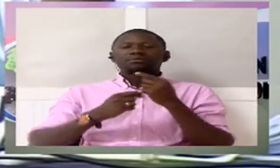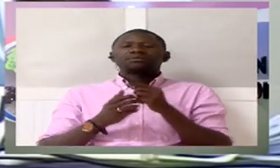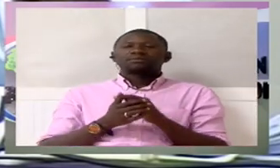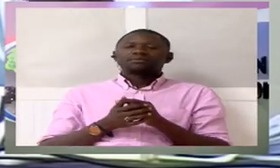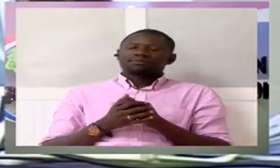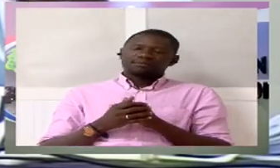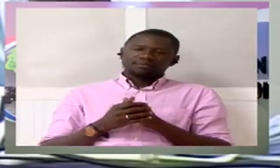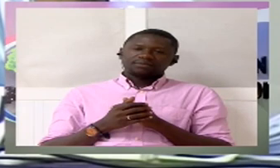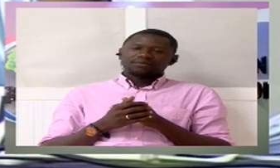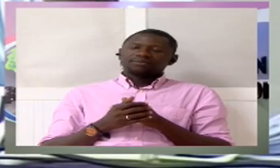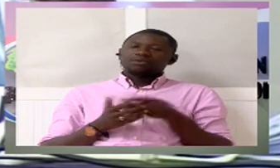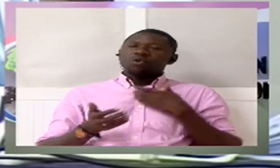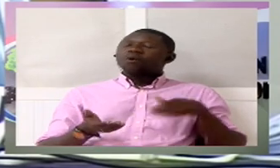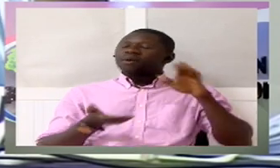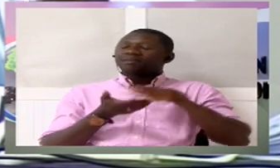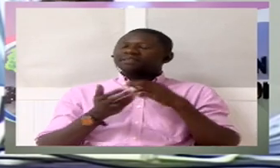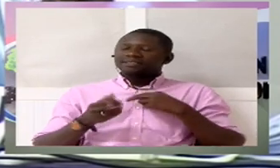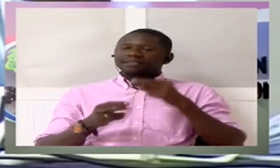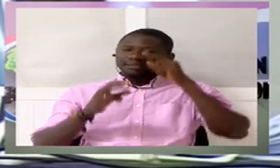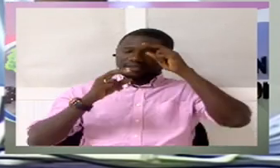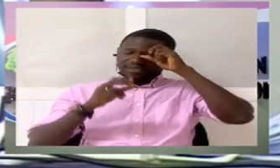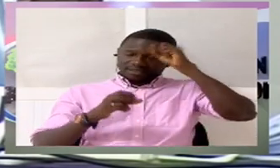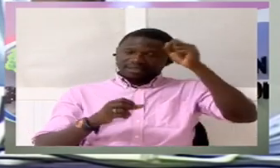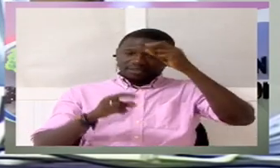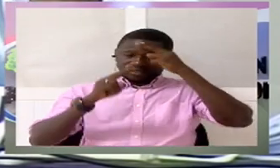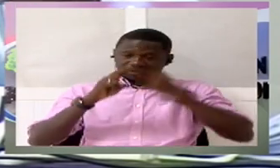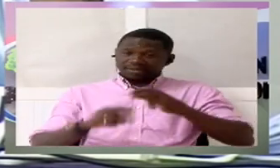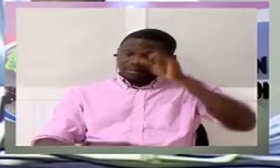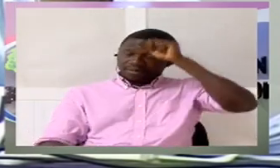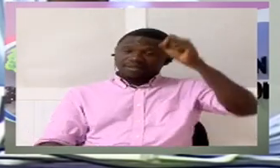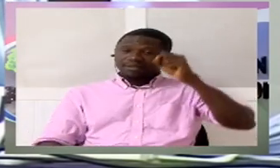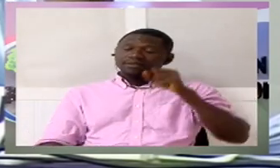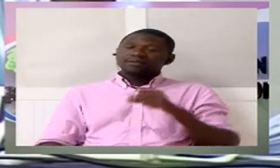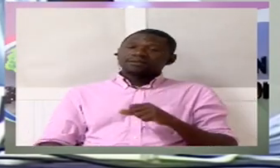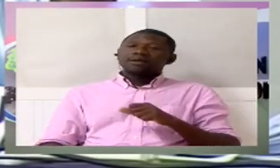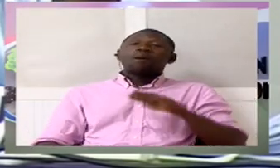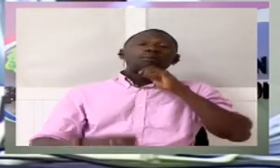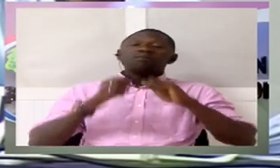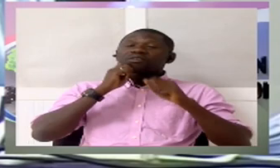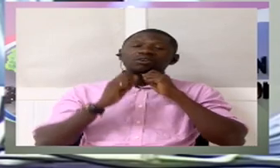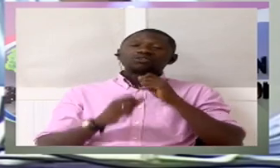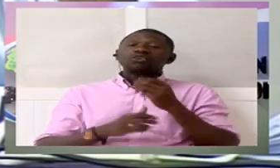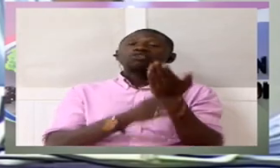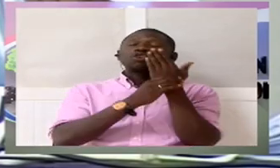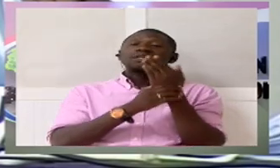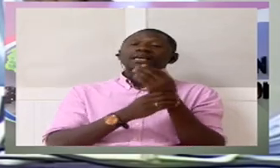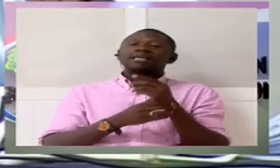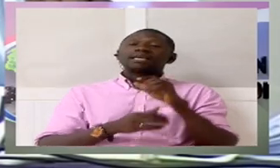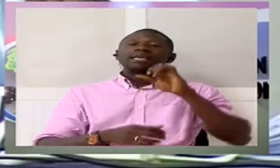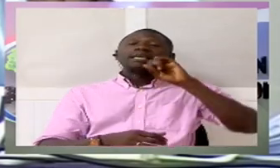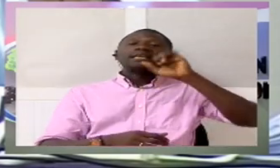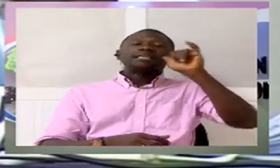On behalf of His Excellency the President, Sheikh Professor Alhaji Dr. Yahya A.J.